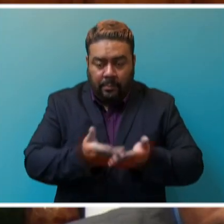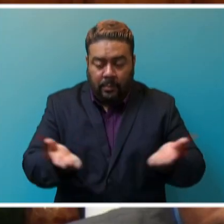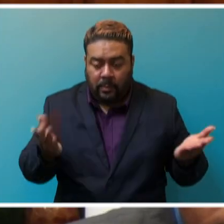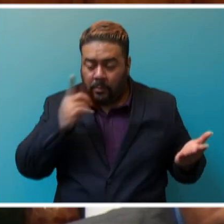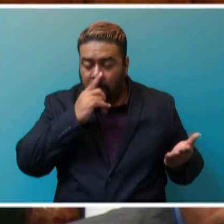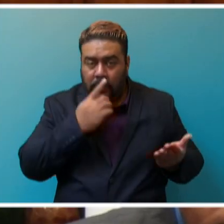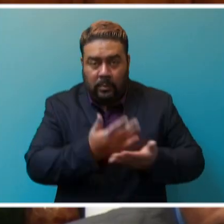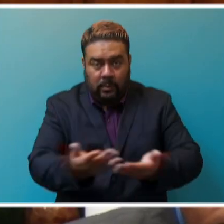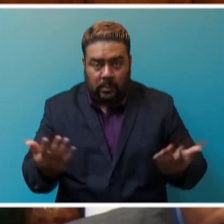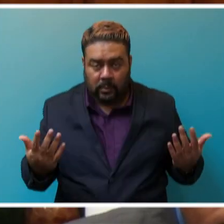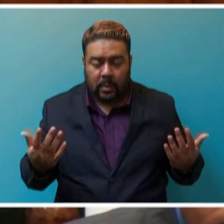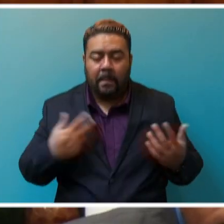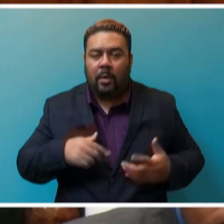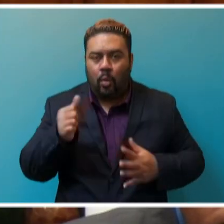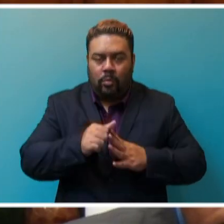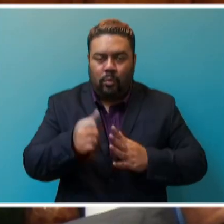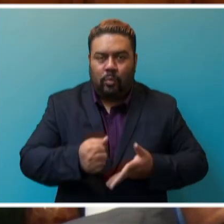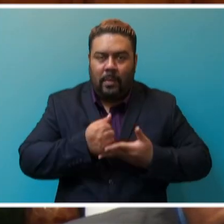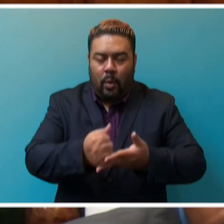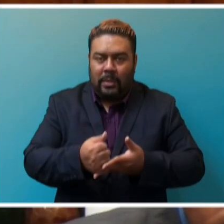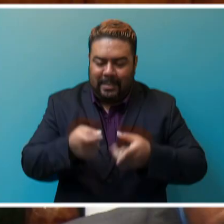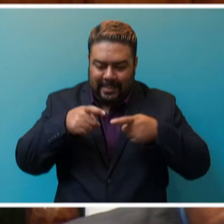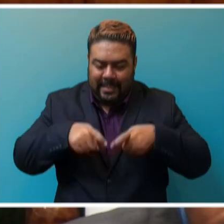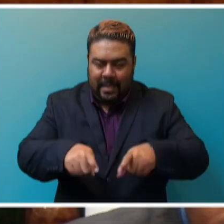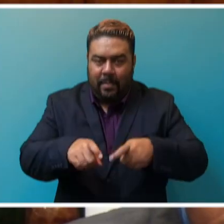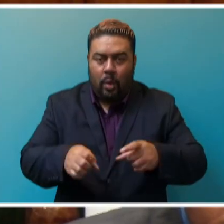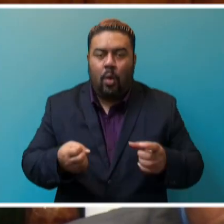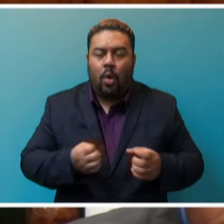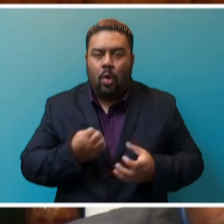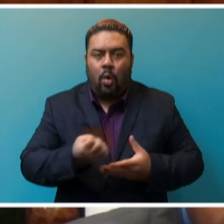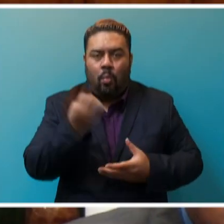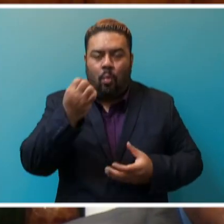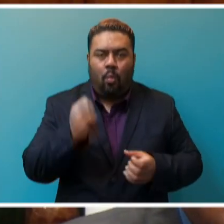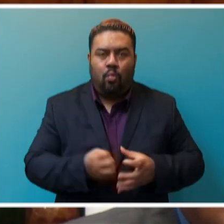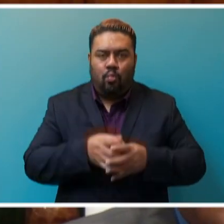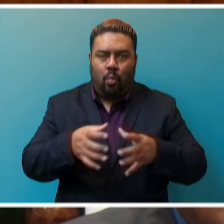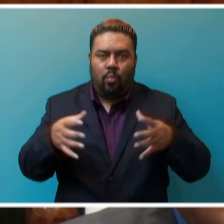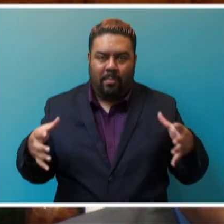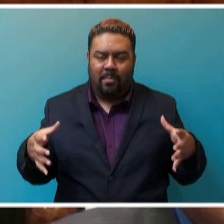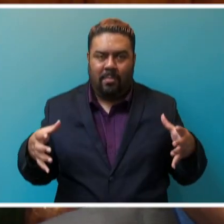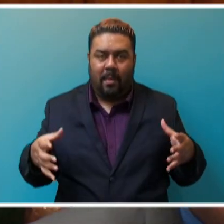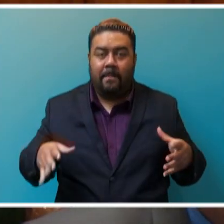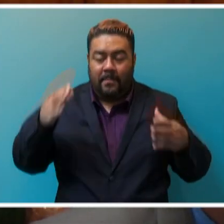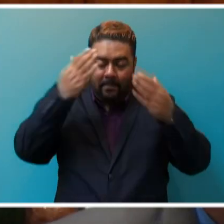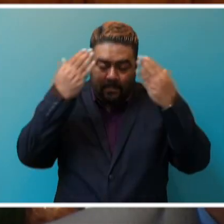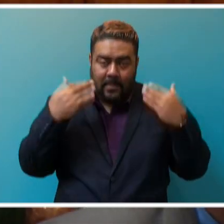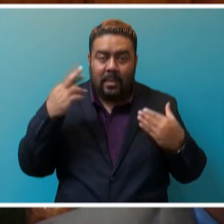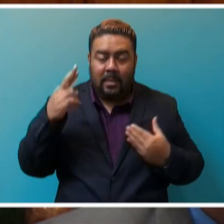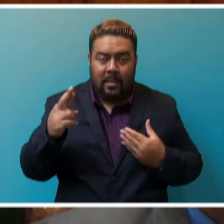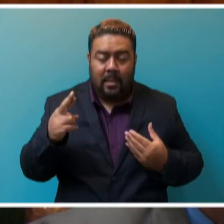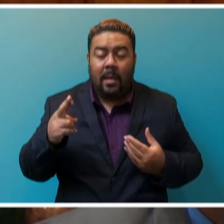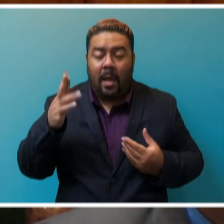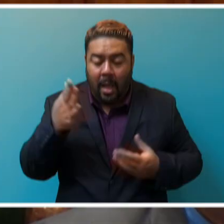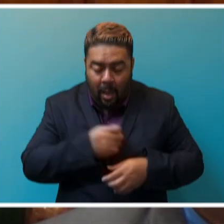but also for supporting sustainable economic growth. Mr. Speaker, sir, our government has